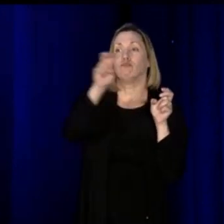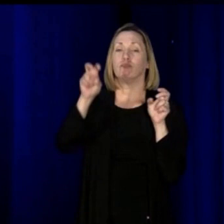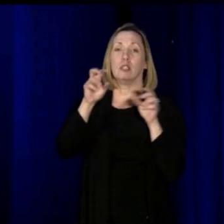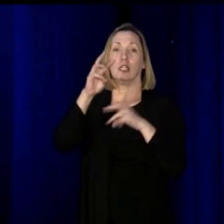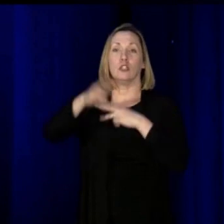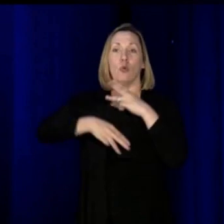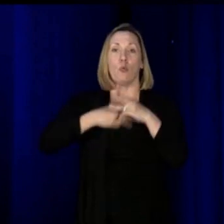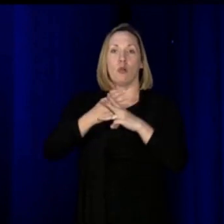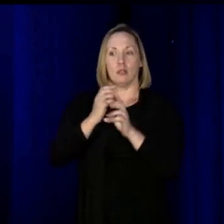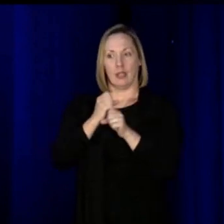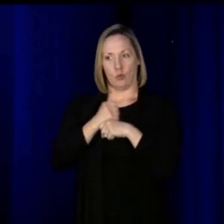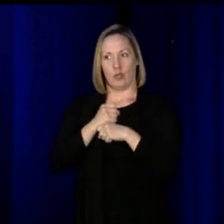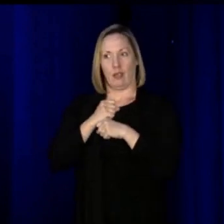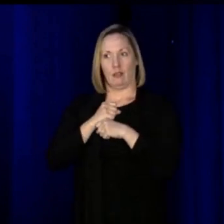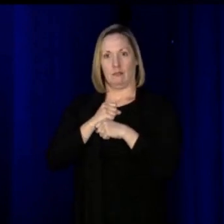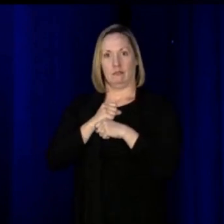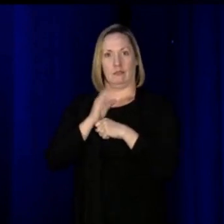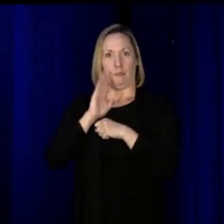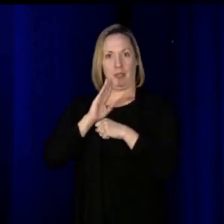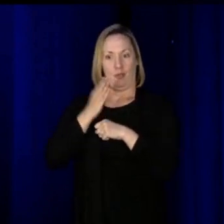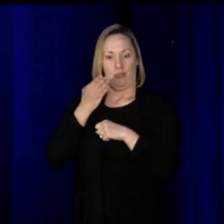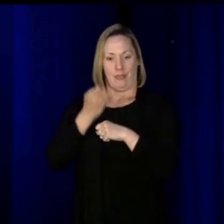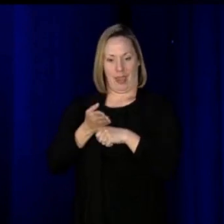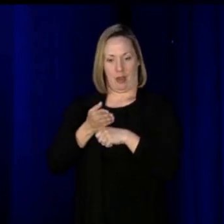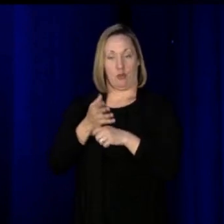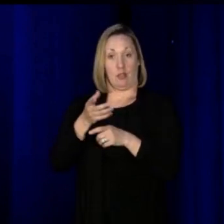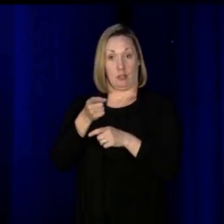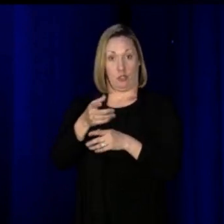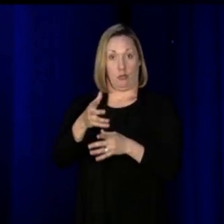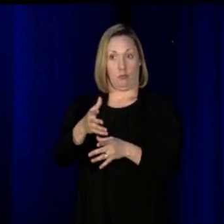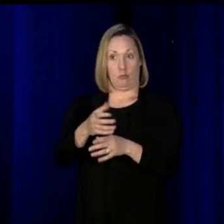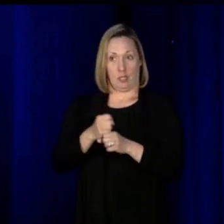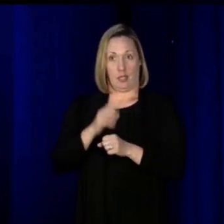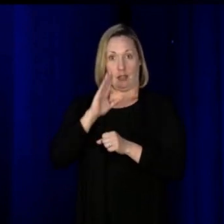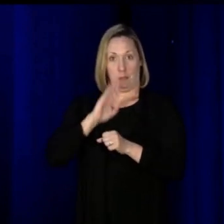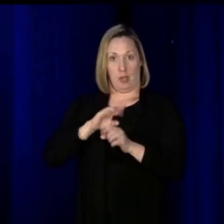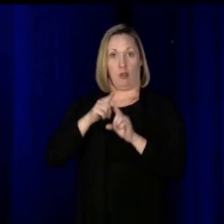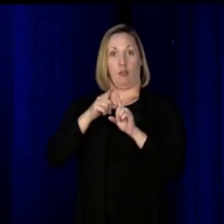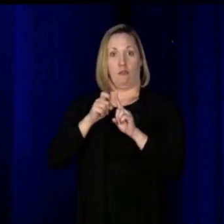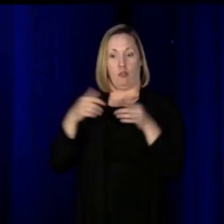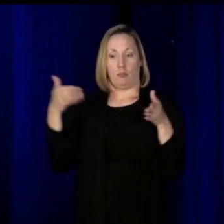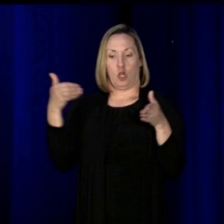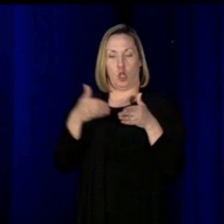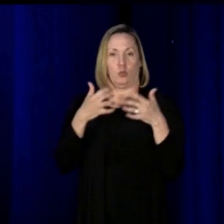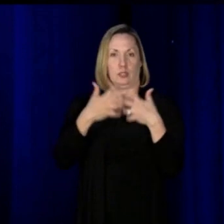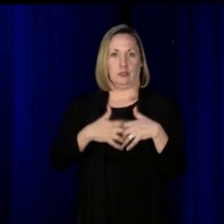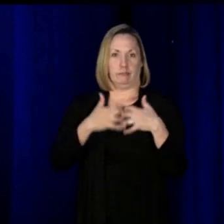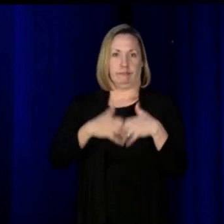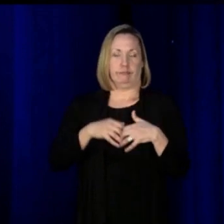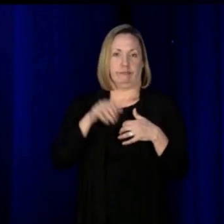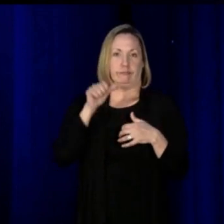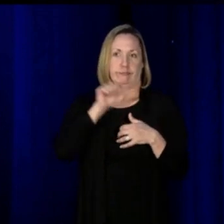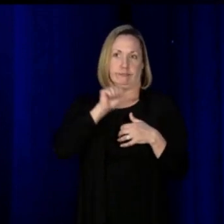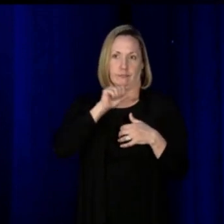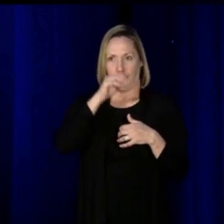They create the beer there, and you get the beer from the closer or closest, let's